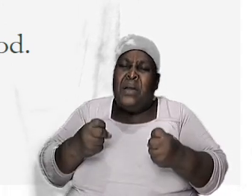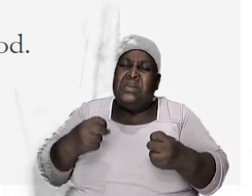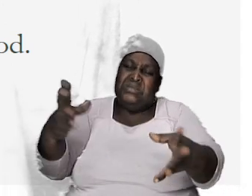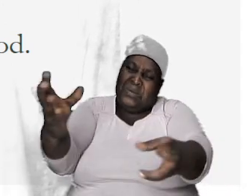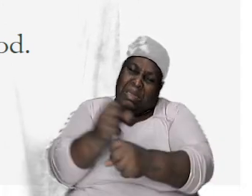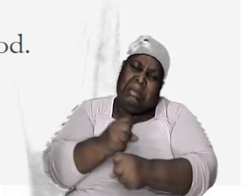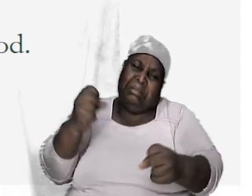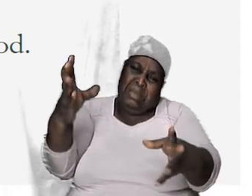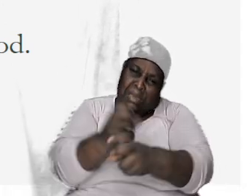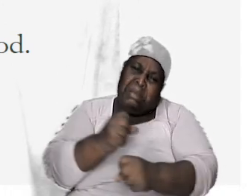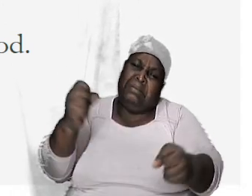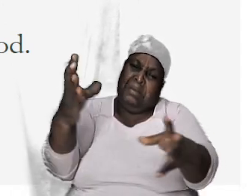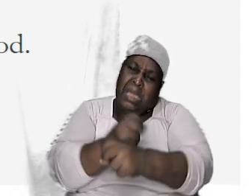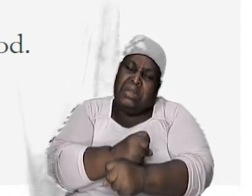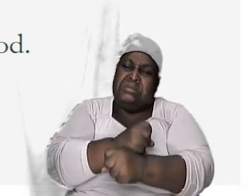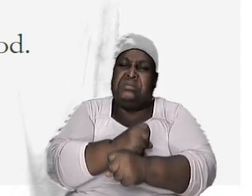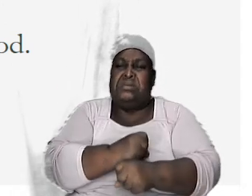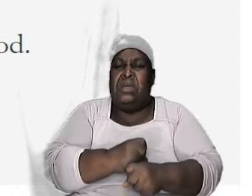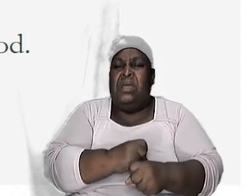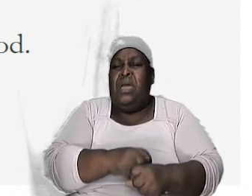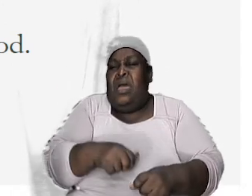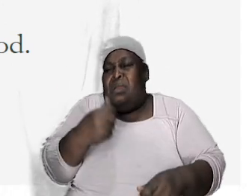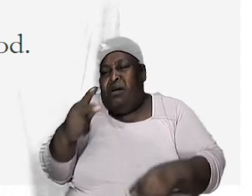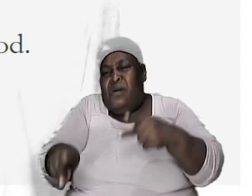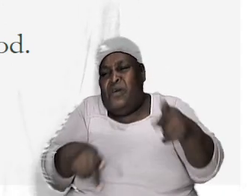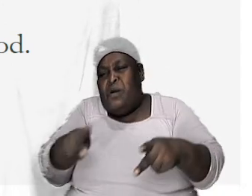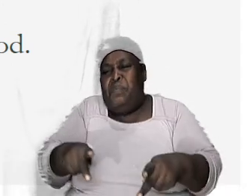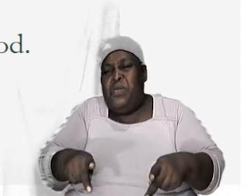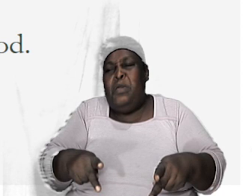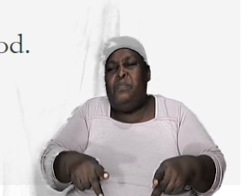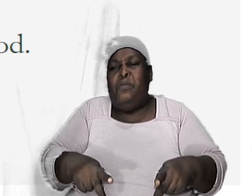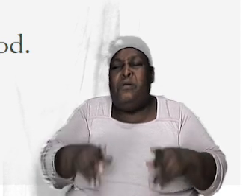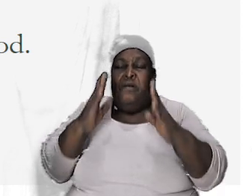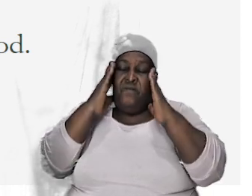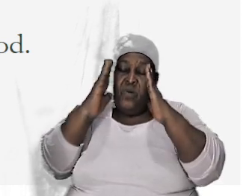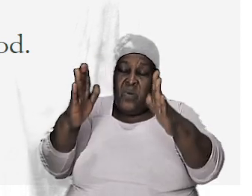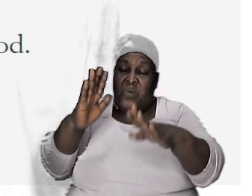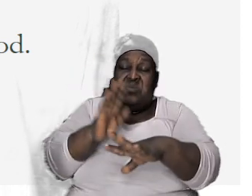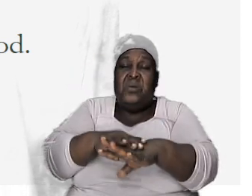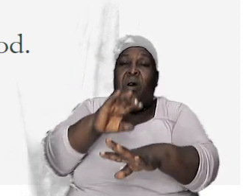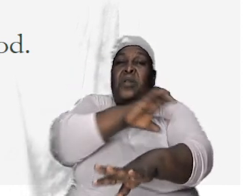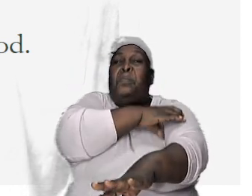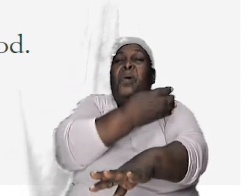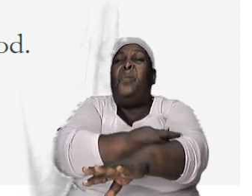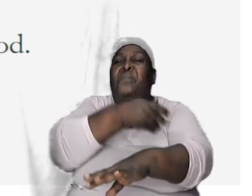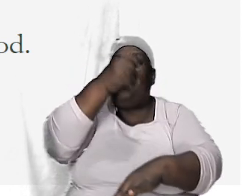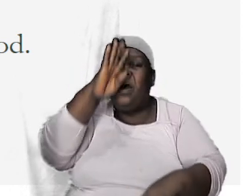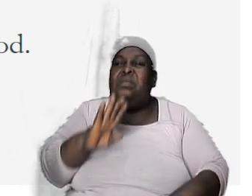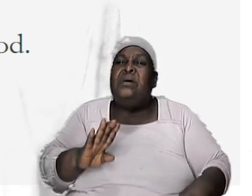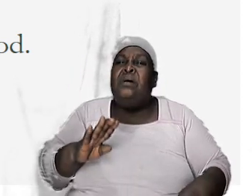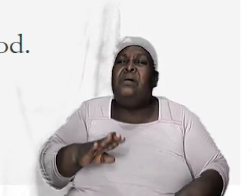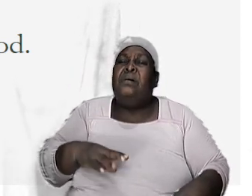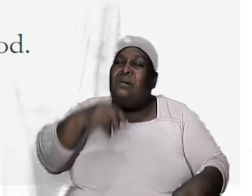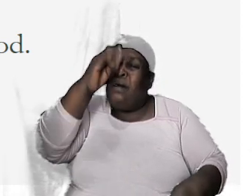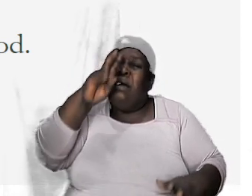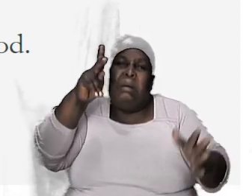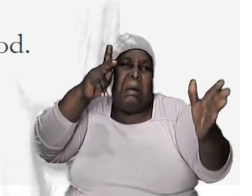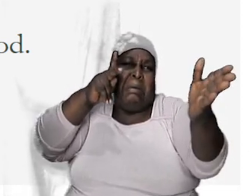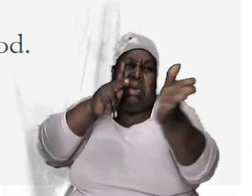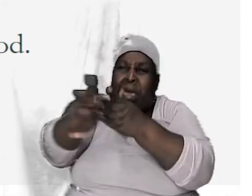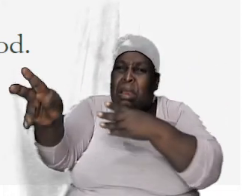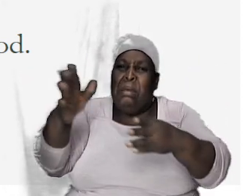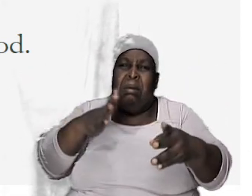this. And they have other people who move to praise, who focus on the power of God. You know, God will kill my enemies. It doesn't matter